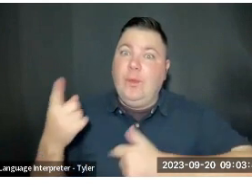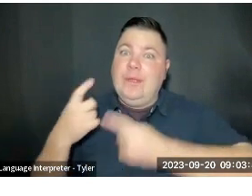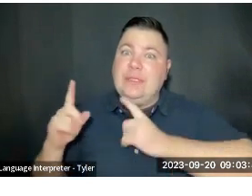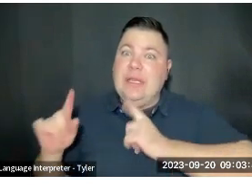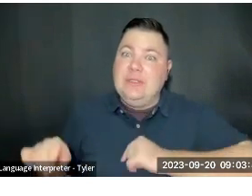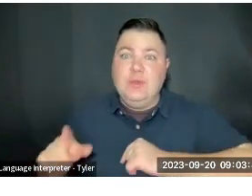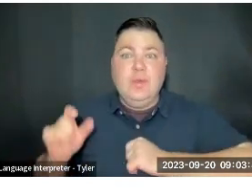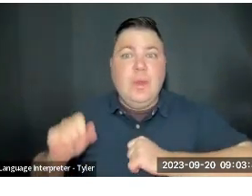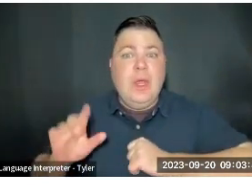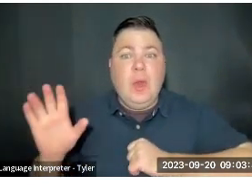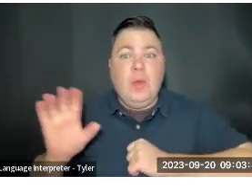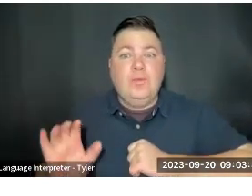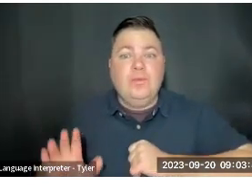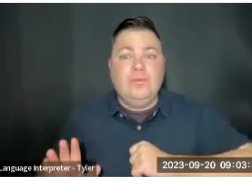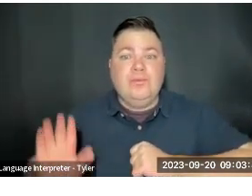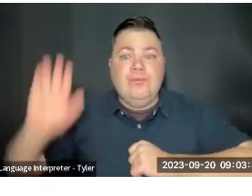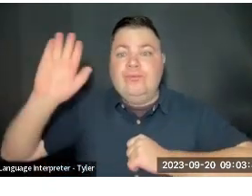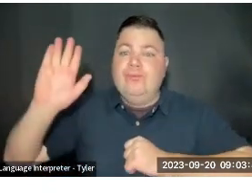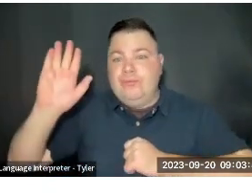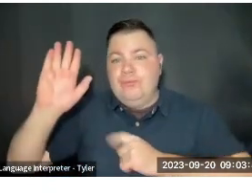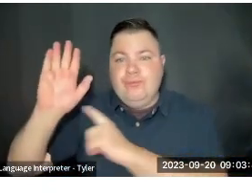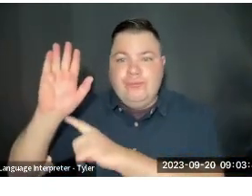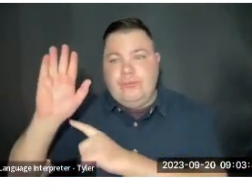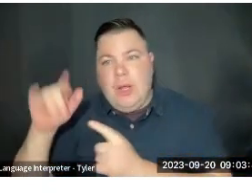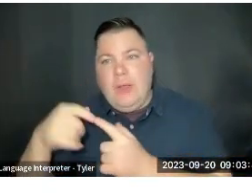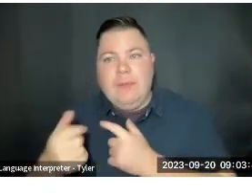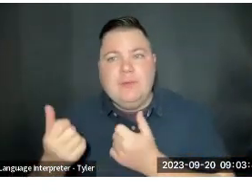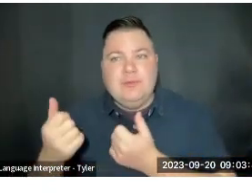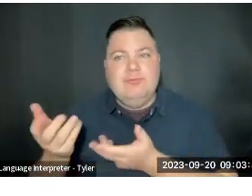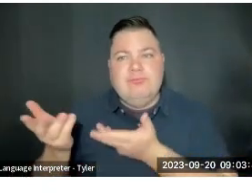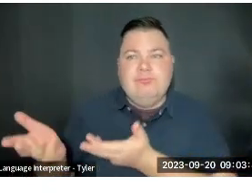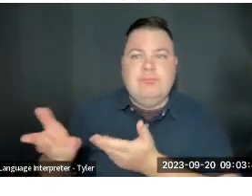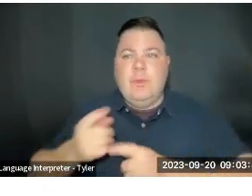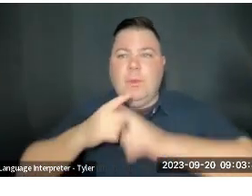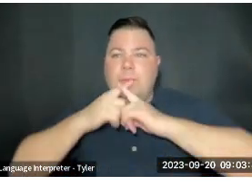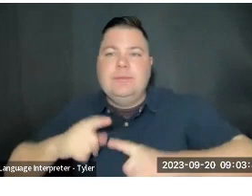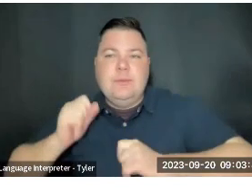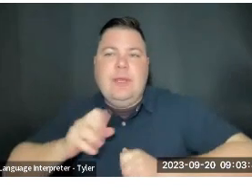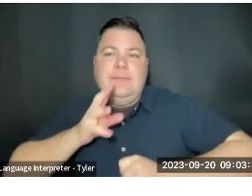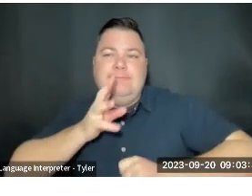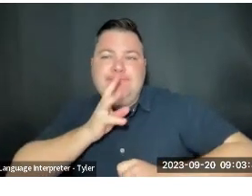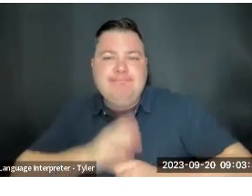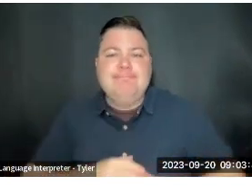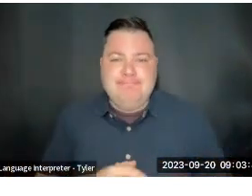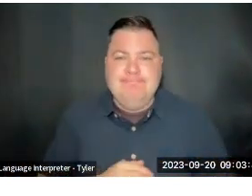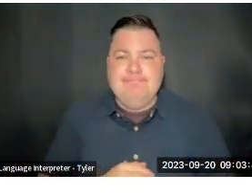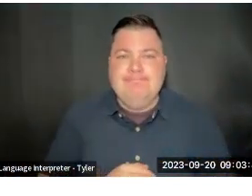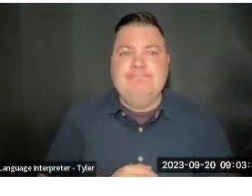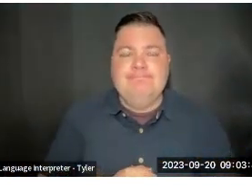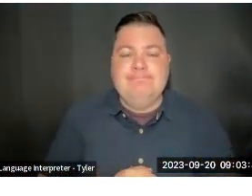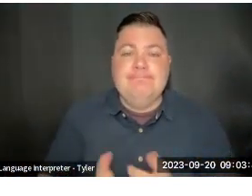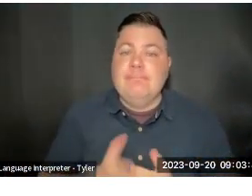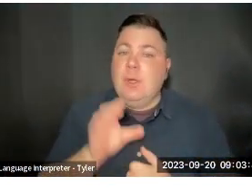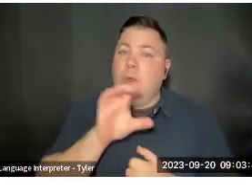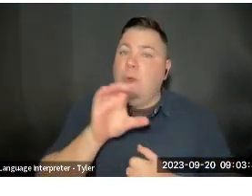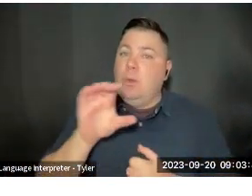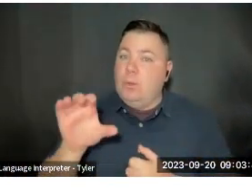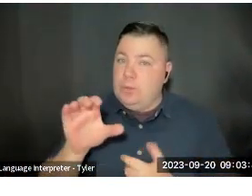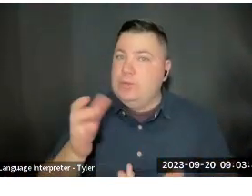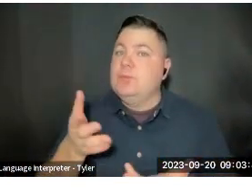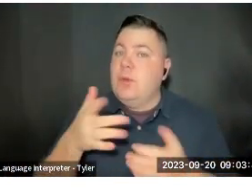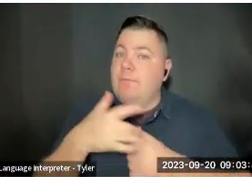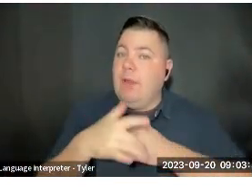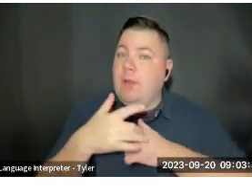your hand and if you would like to speak, and we will permit you to turn on your microphones. Closed captions are available